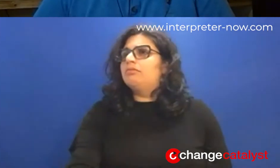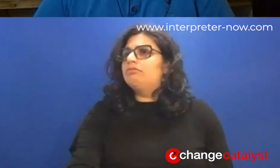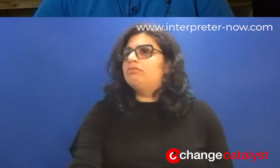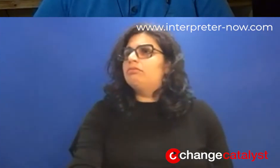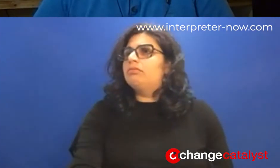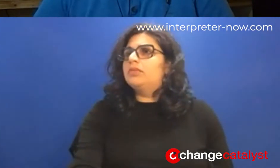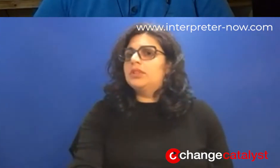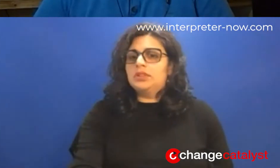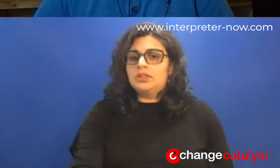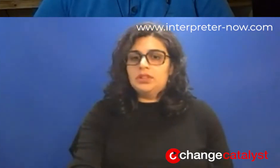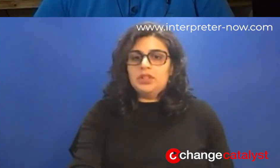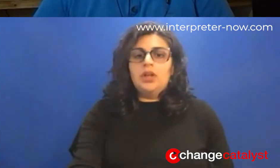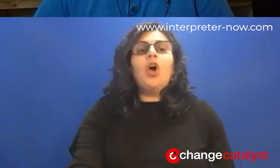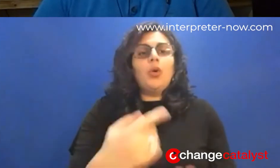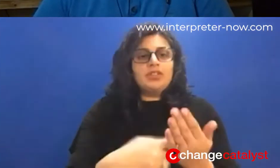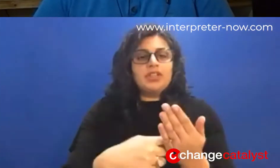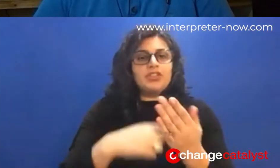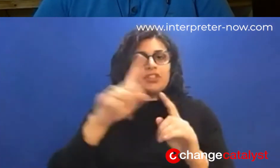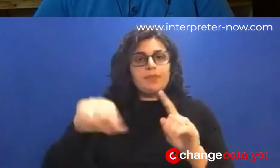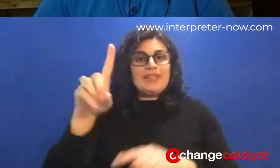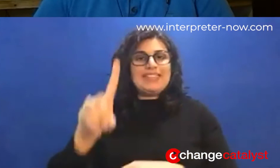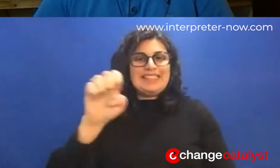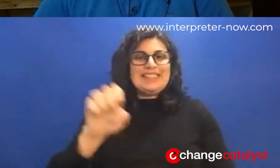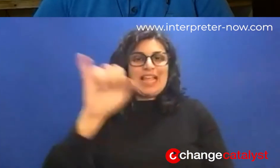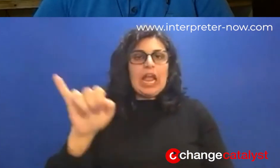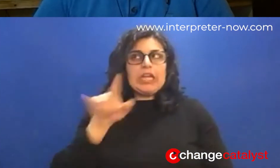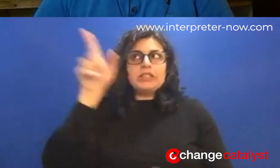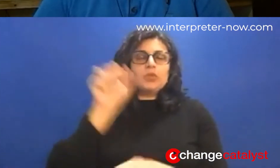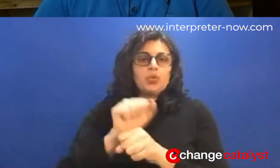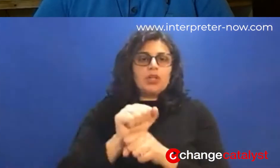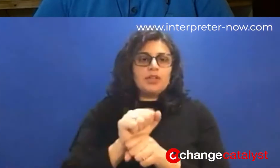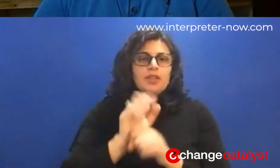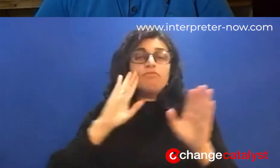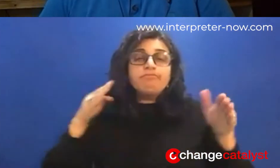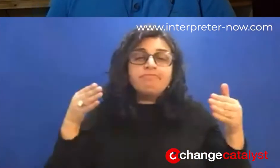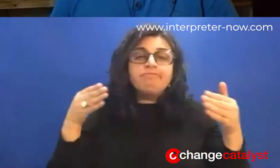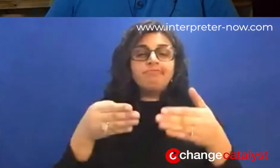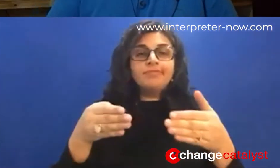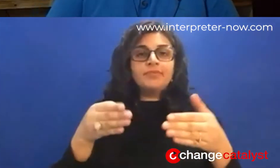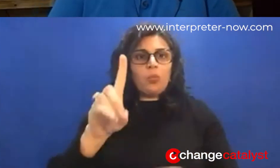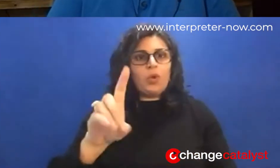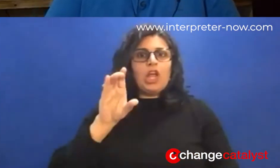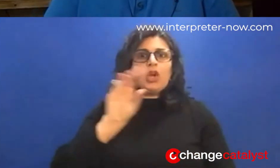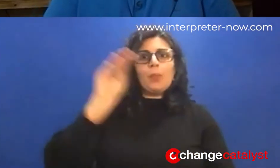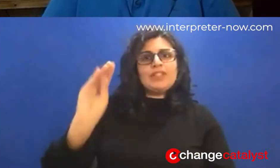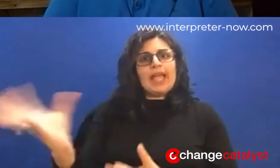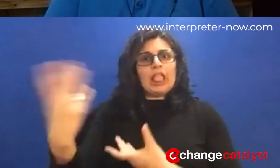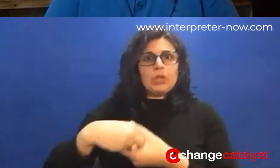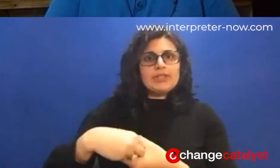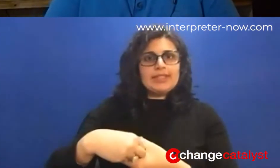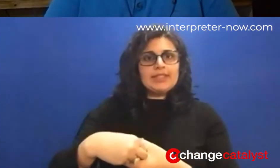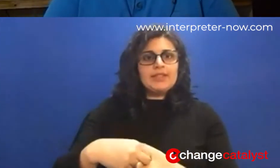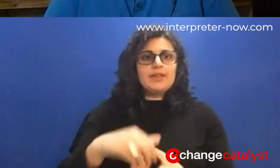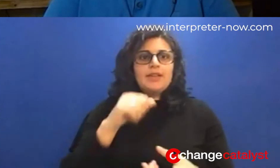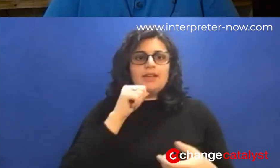in discussions around DEI at work, they're really focused on being 100% inclusive. So not